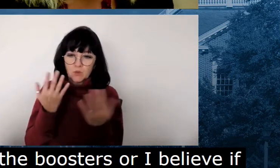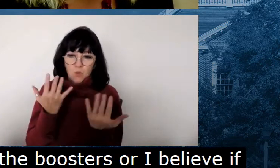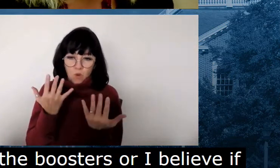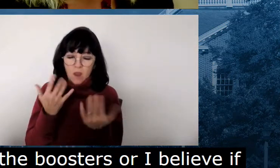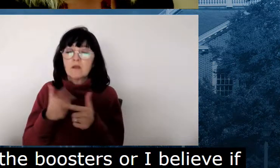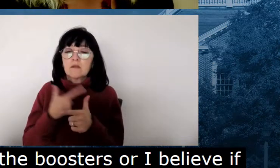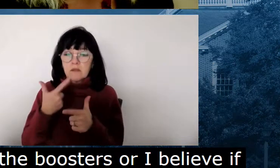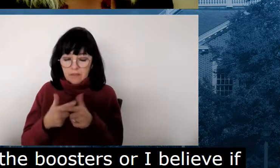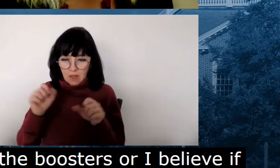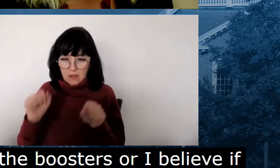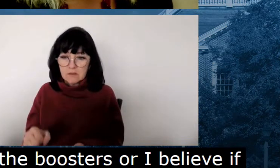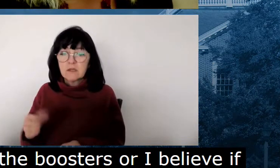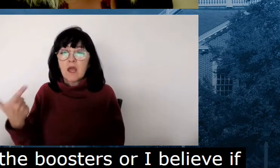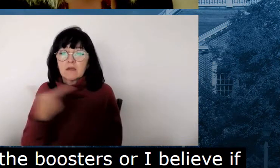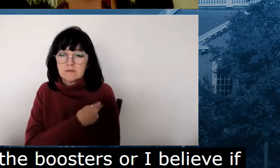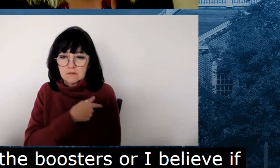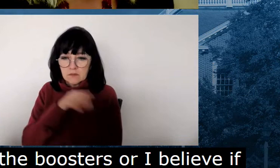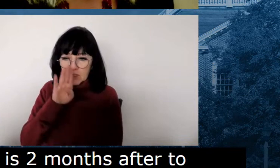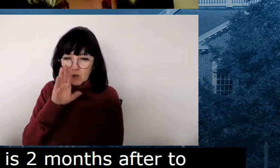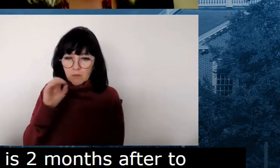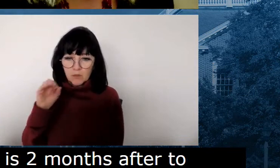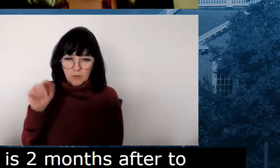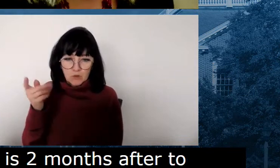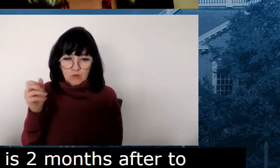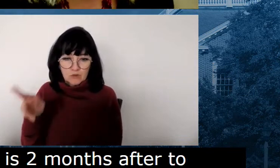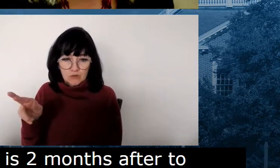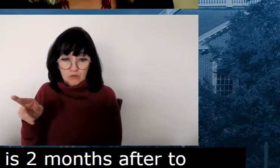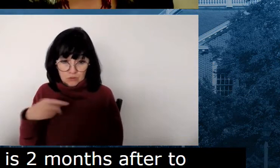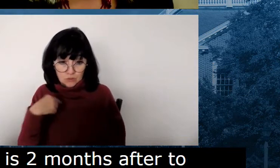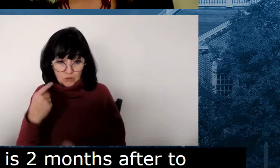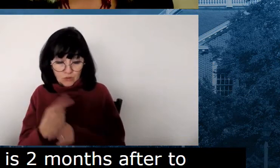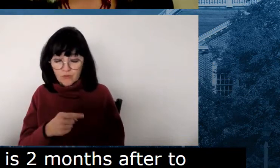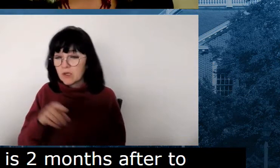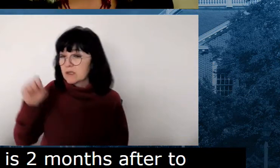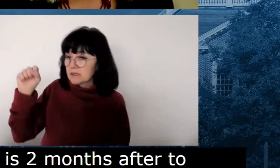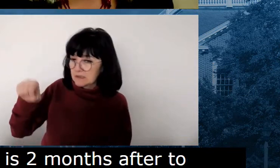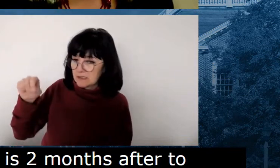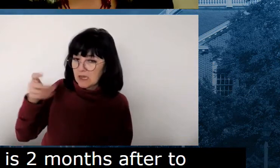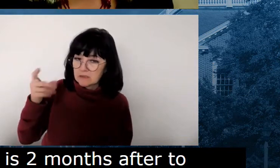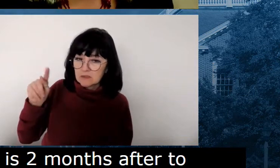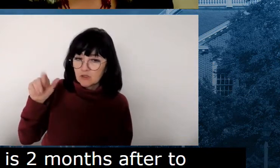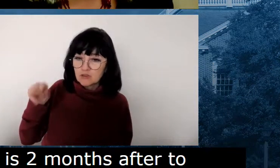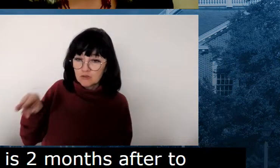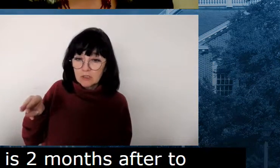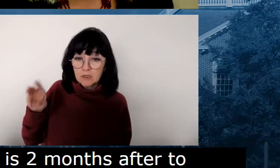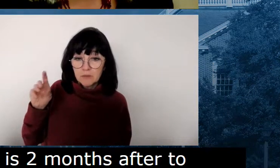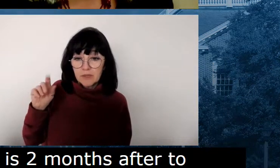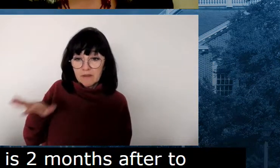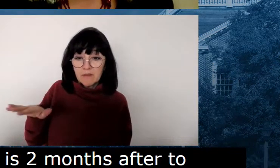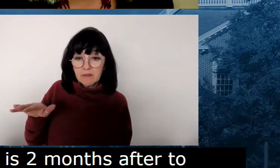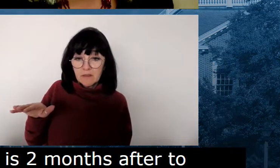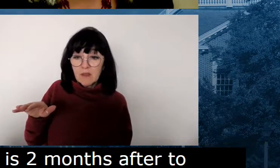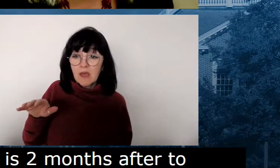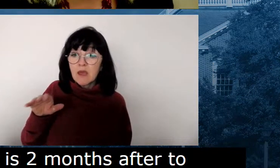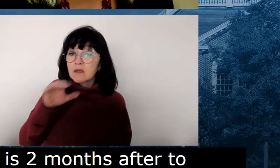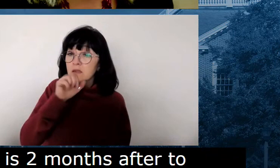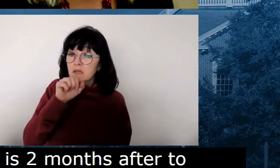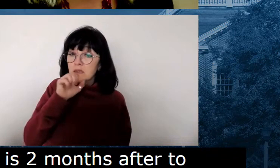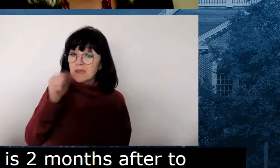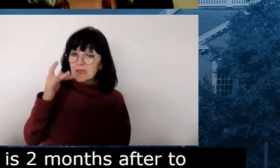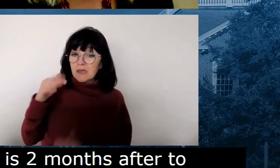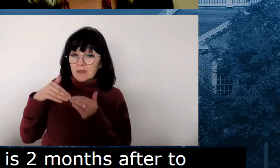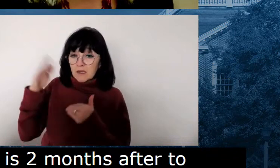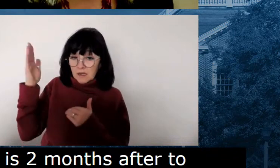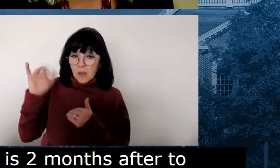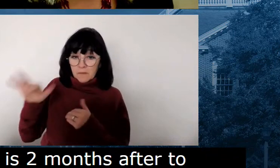receive a booster. Yeah, that's correct. And the 18 is also correct. And we know that because one of my